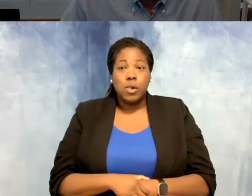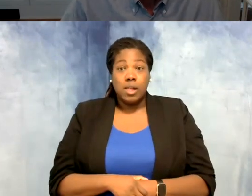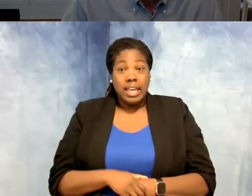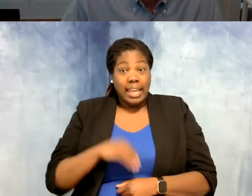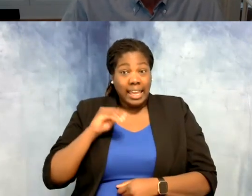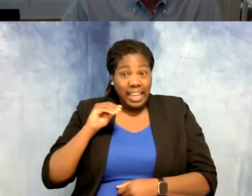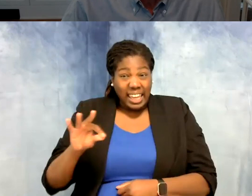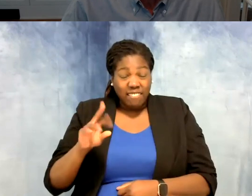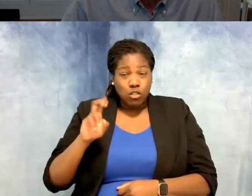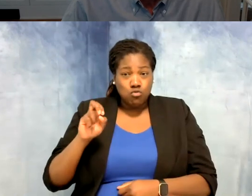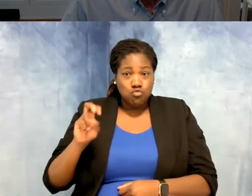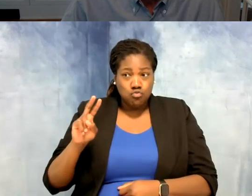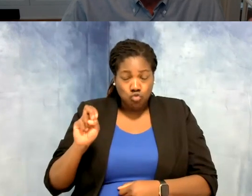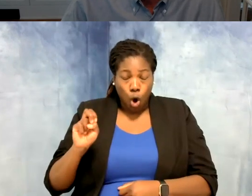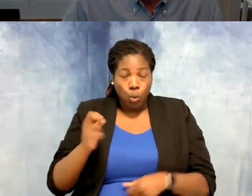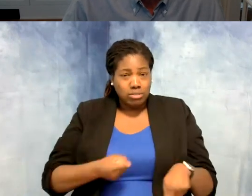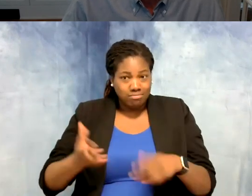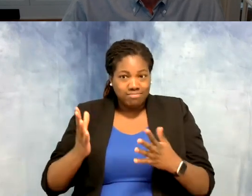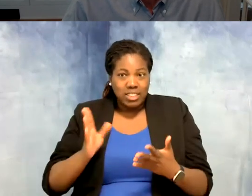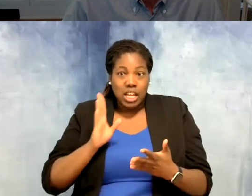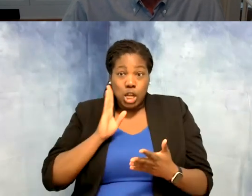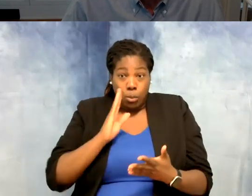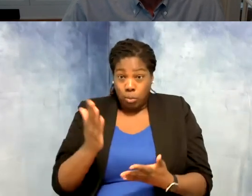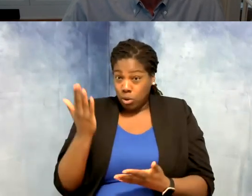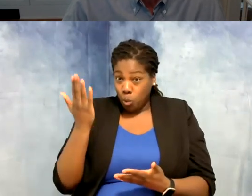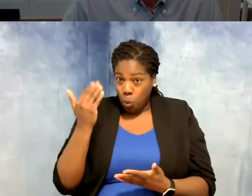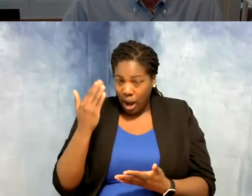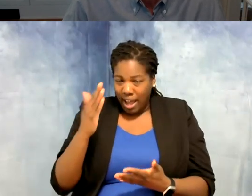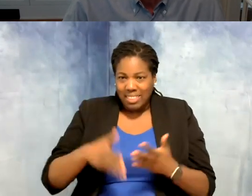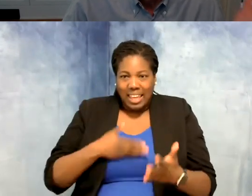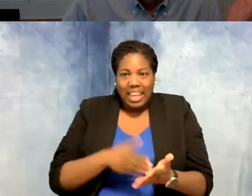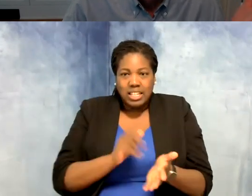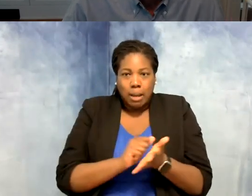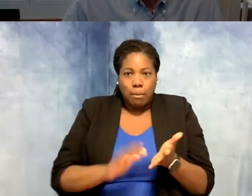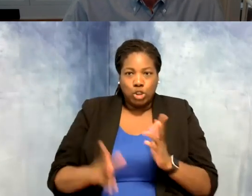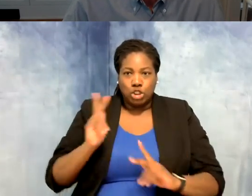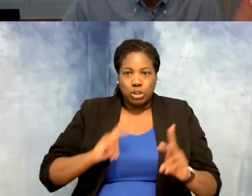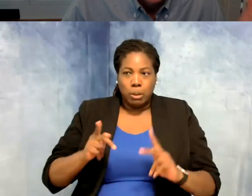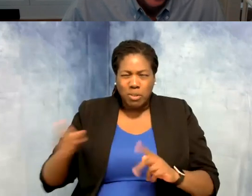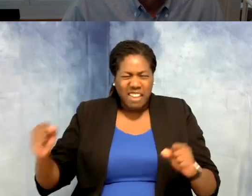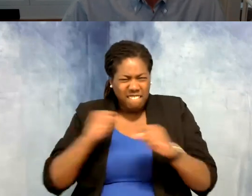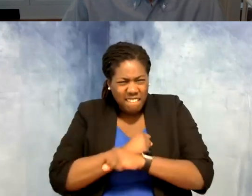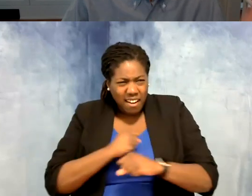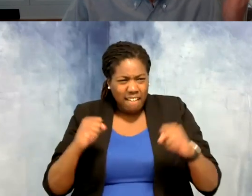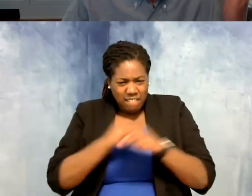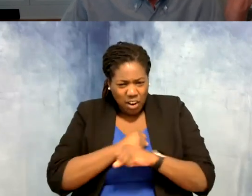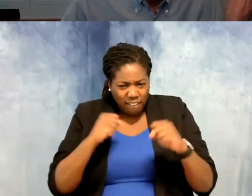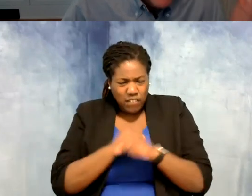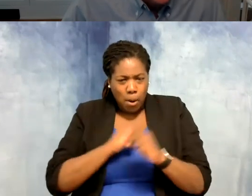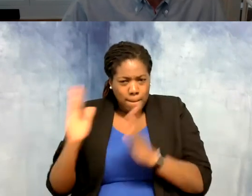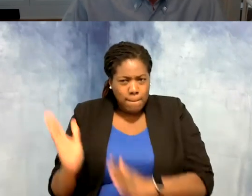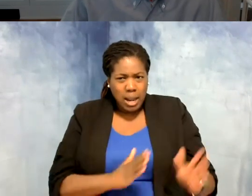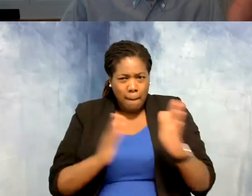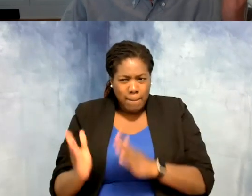If Roe is erased, it will be largely because the anti-abortion forces fought and organized